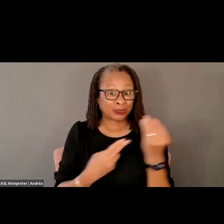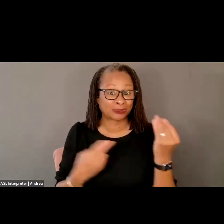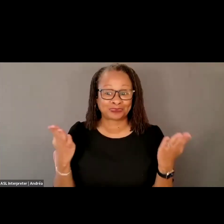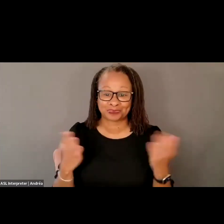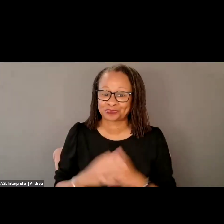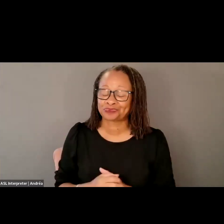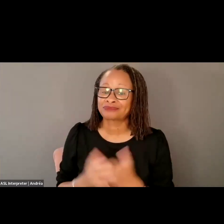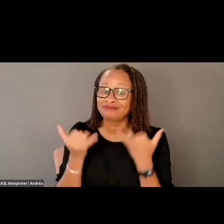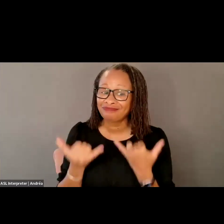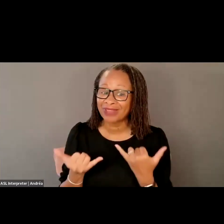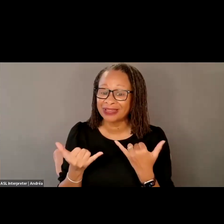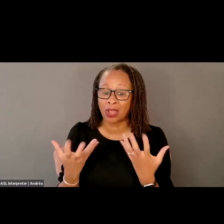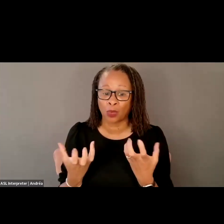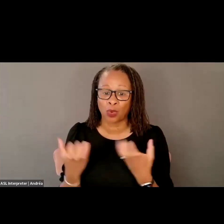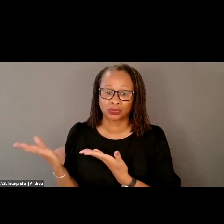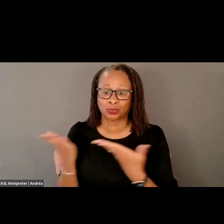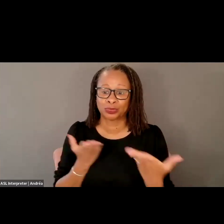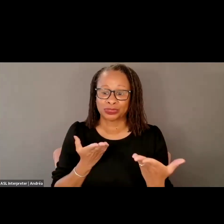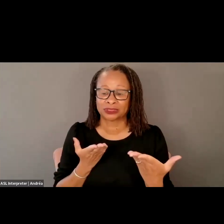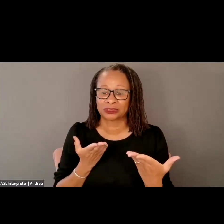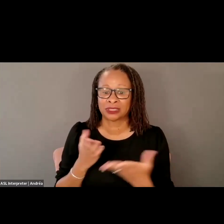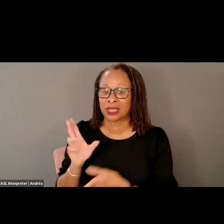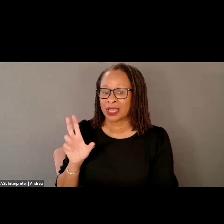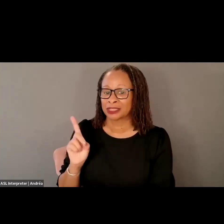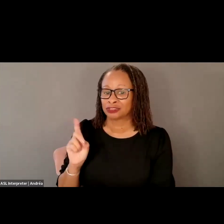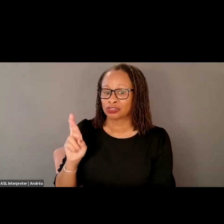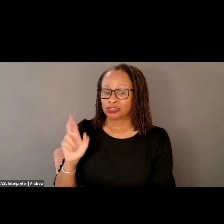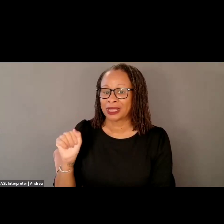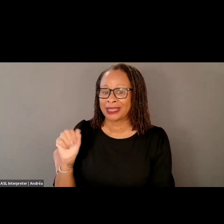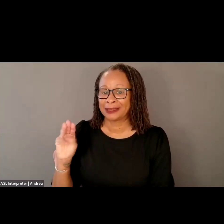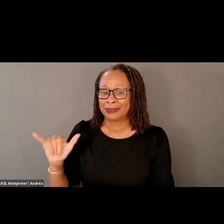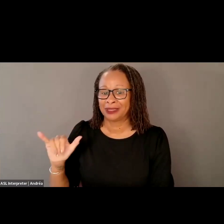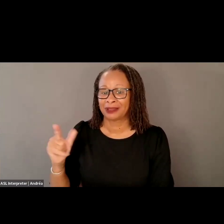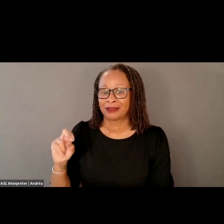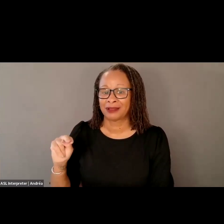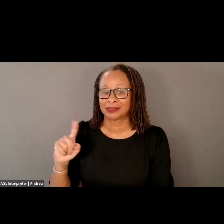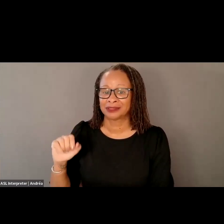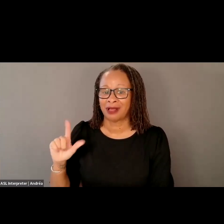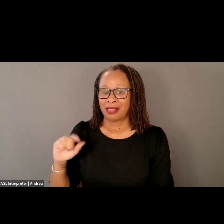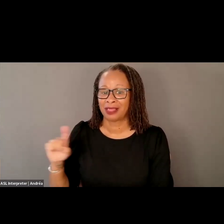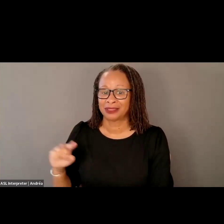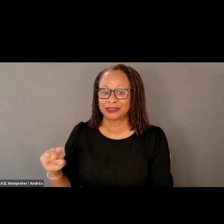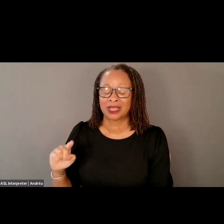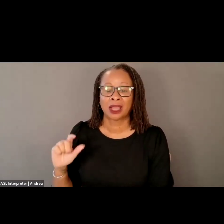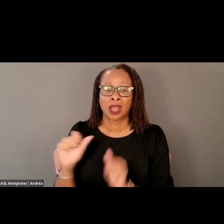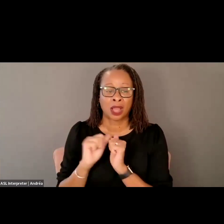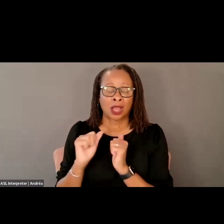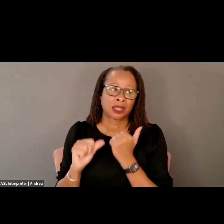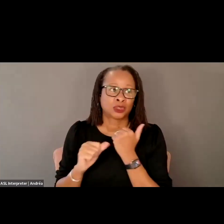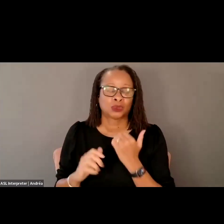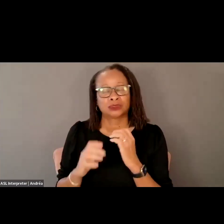this time, I would like to bring up Dr. Amy Gonzalez, Associate Professor from UC Santa